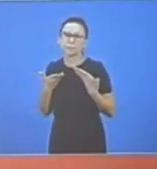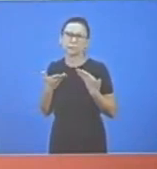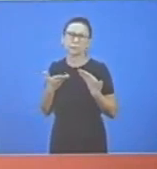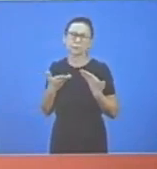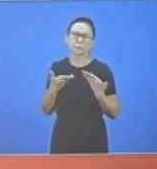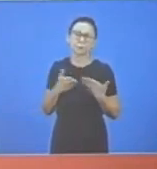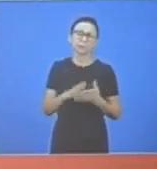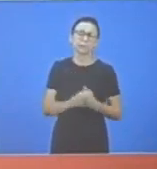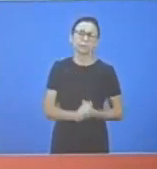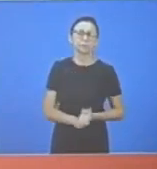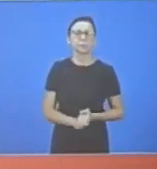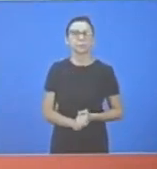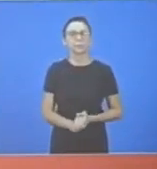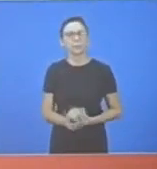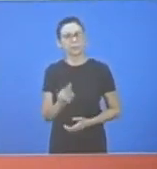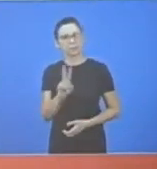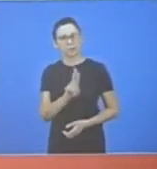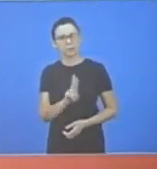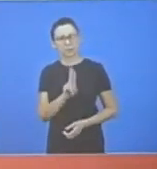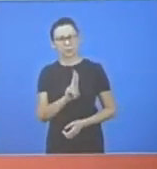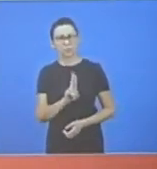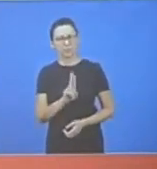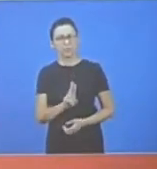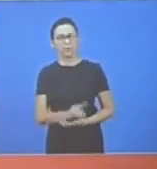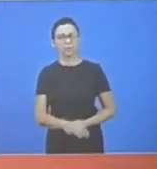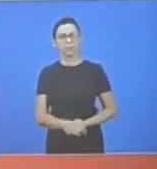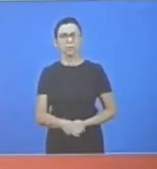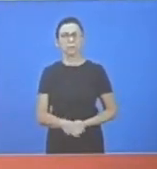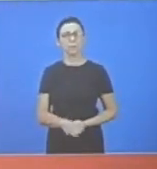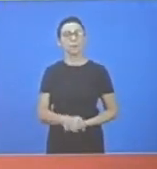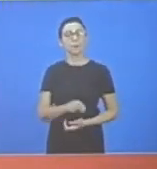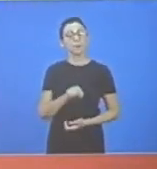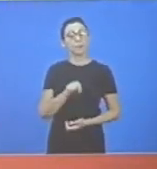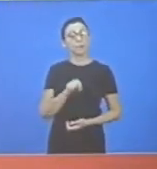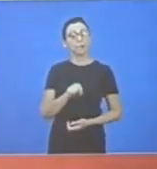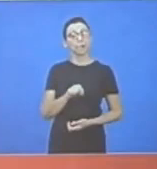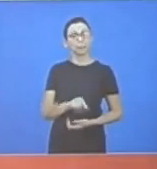So that was the way that people survived on.